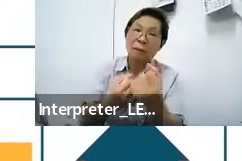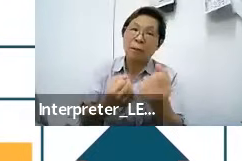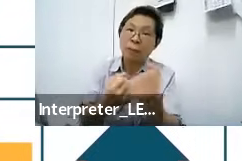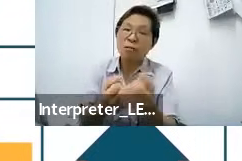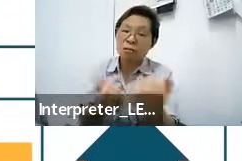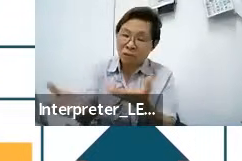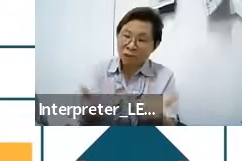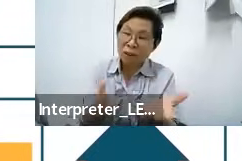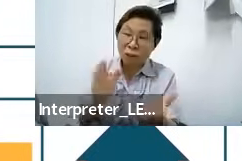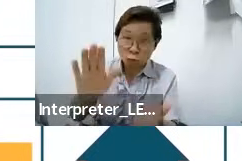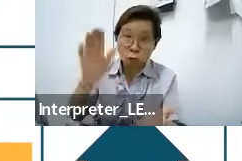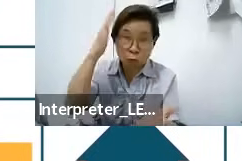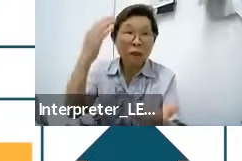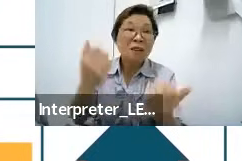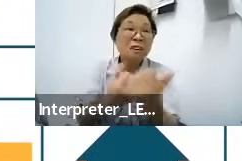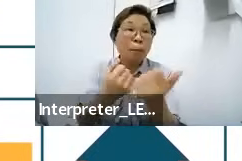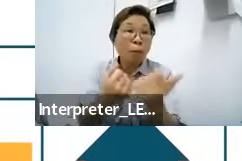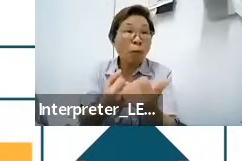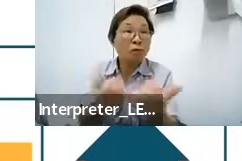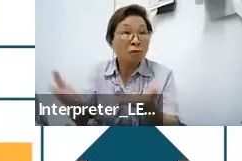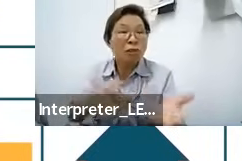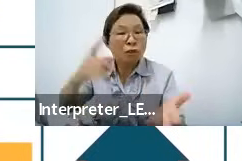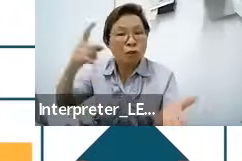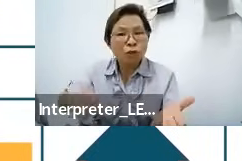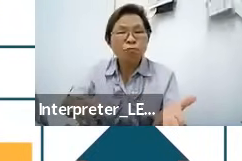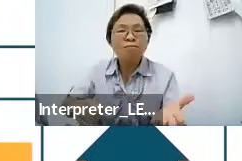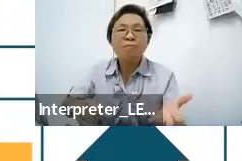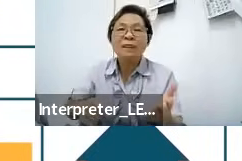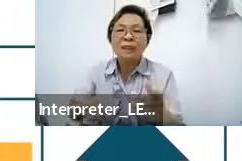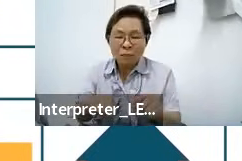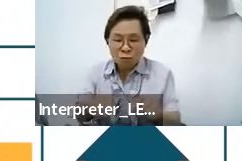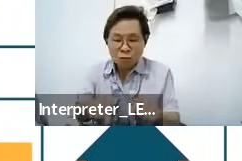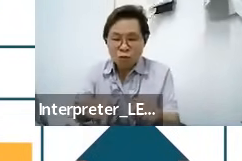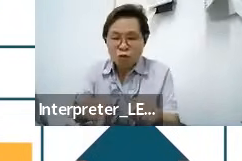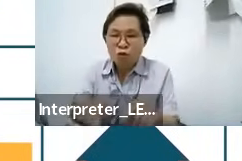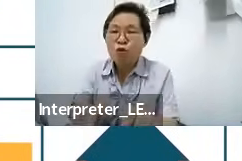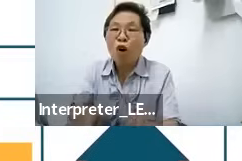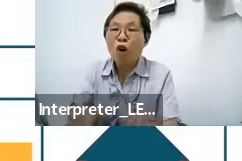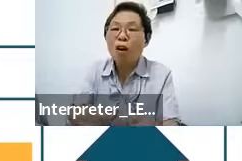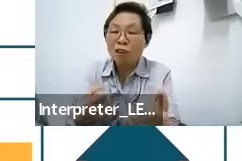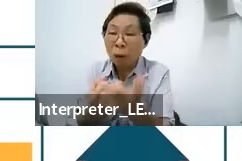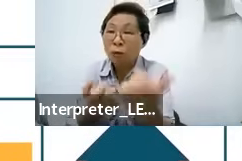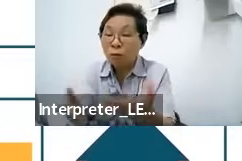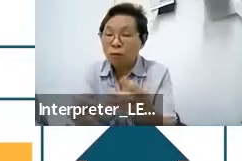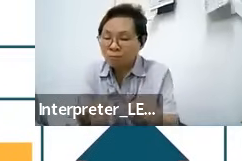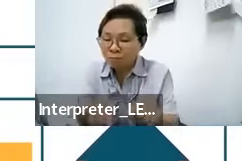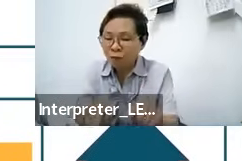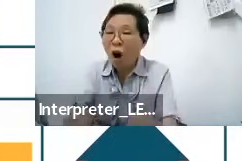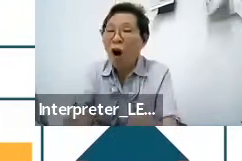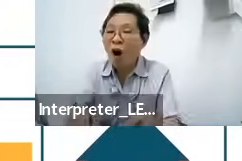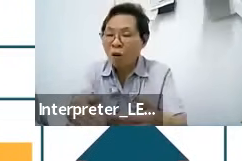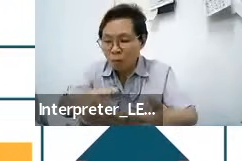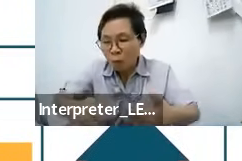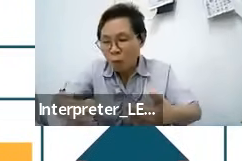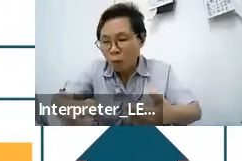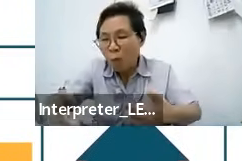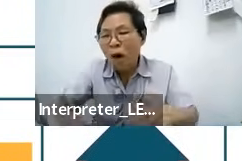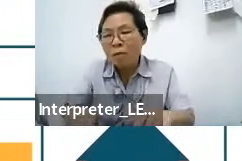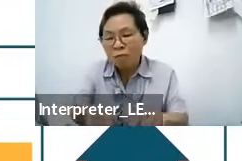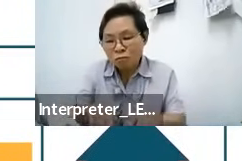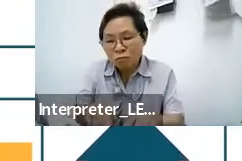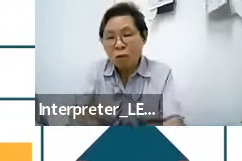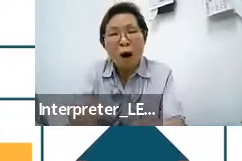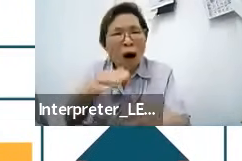services should be aligned with their journey. So how to make